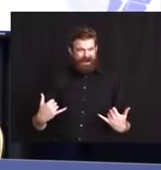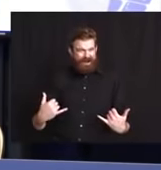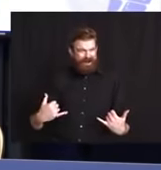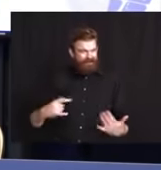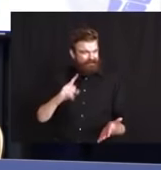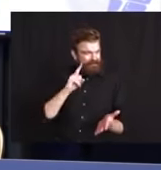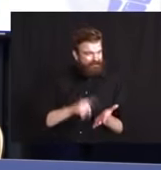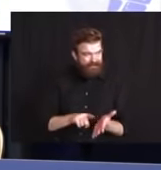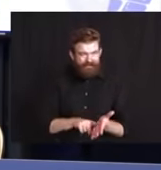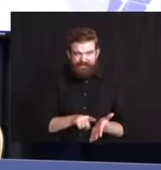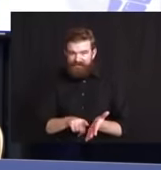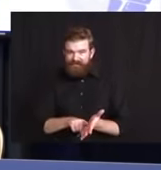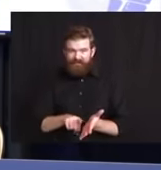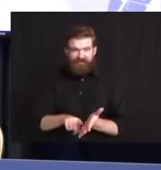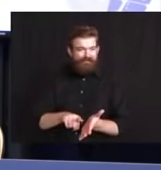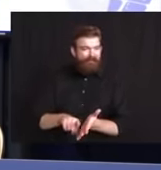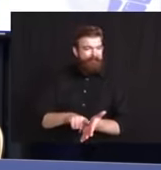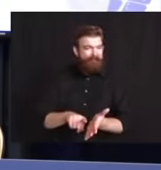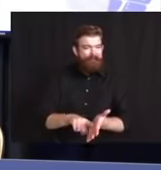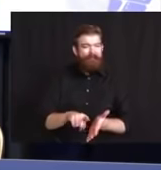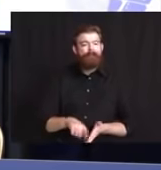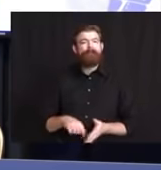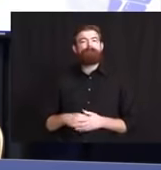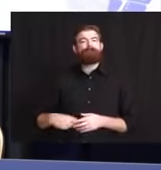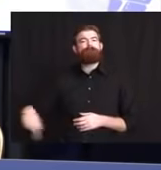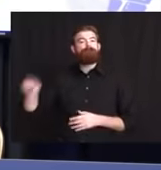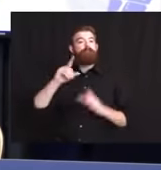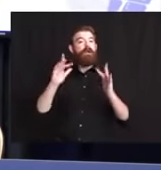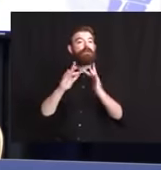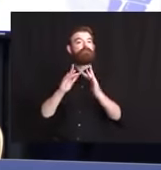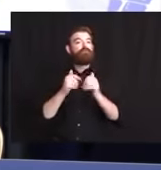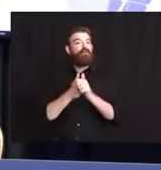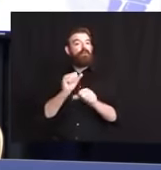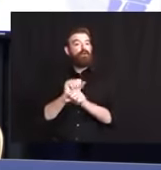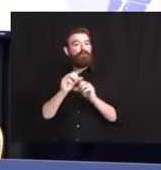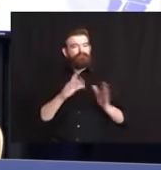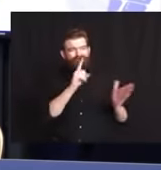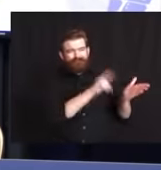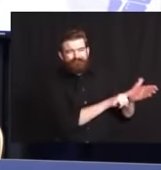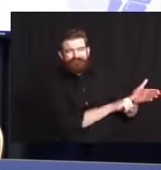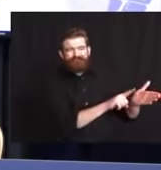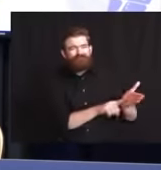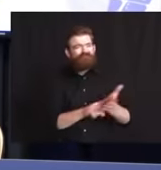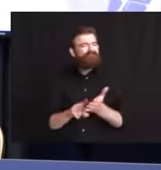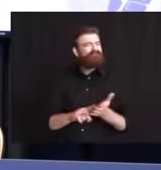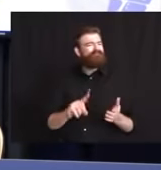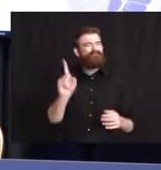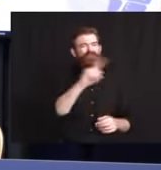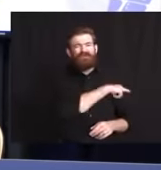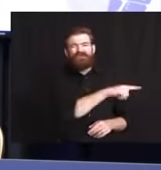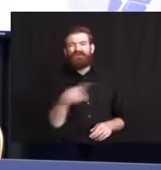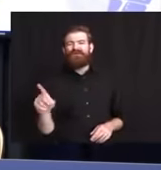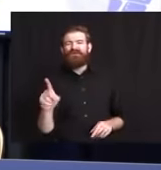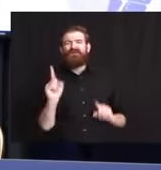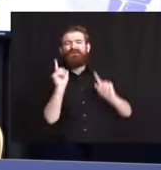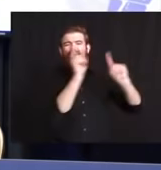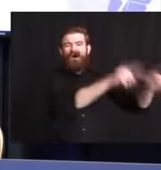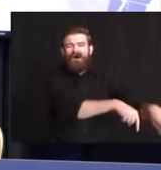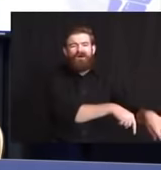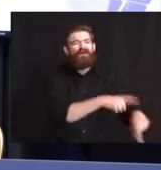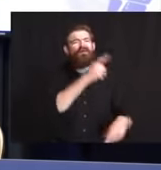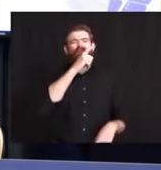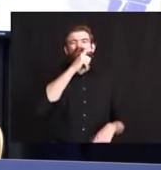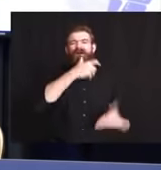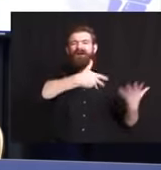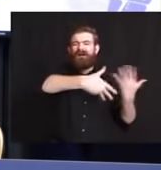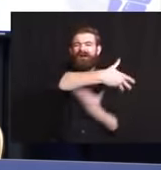will interview each individual, ask where they have been and who they have been in contact with. As the investigation